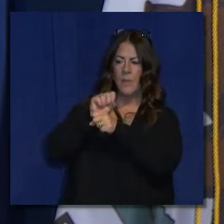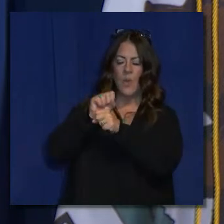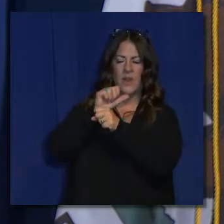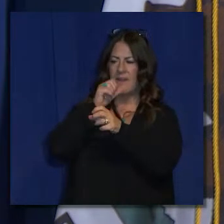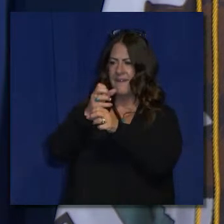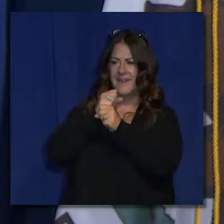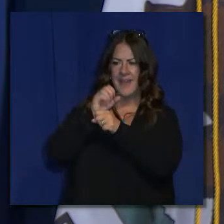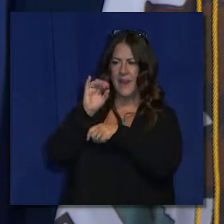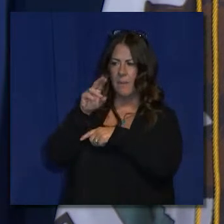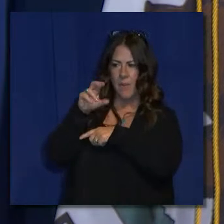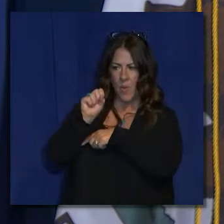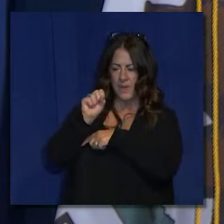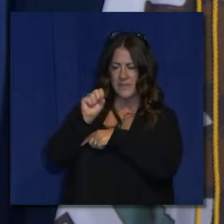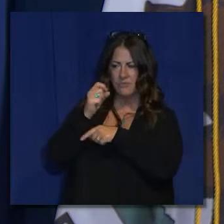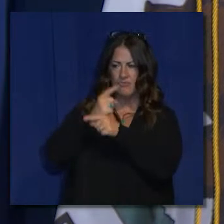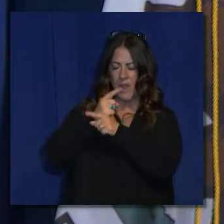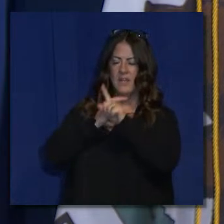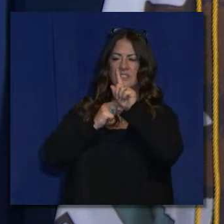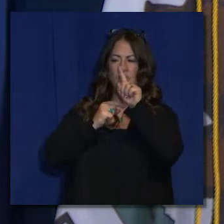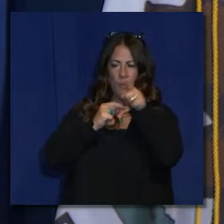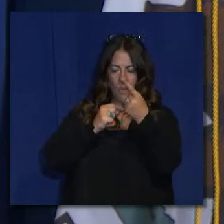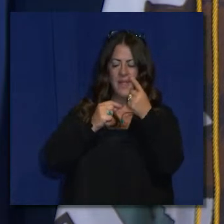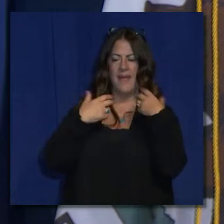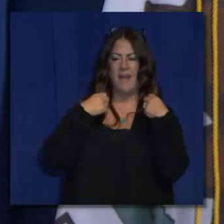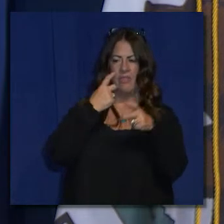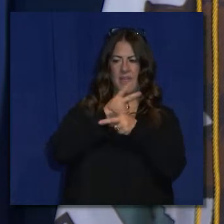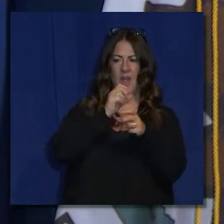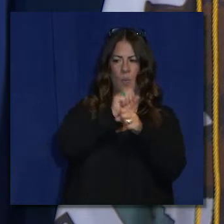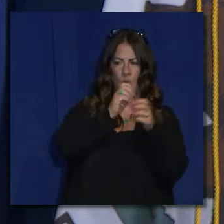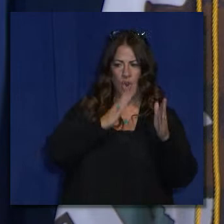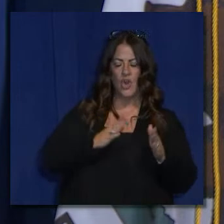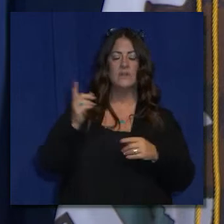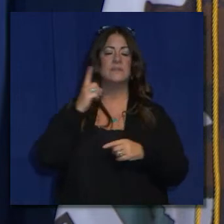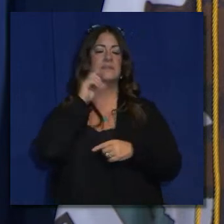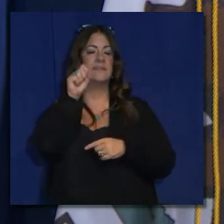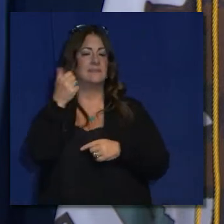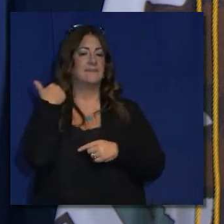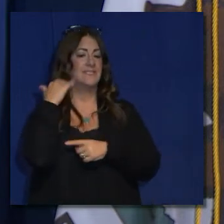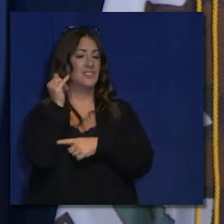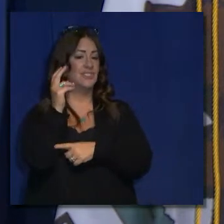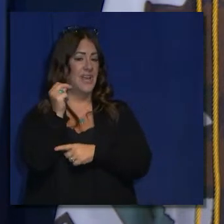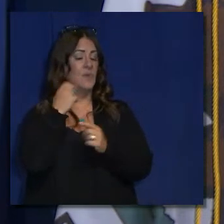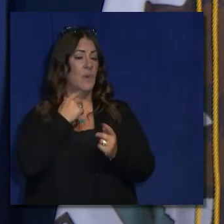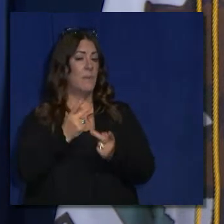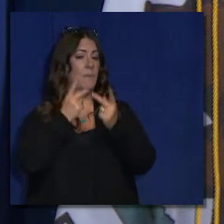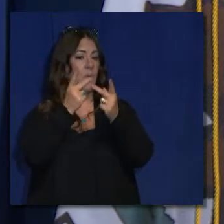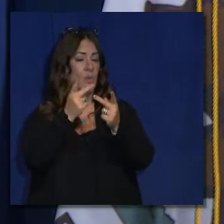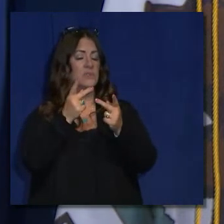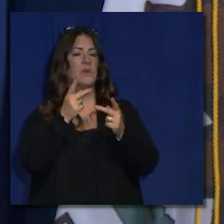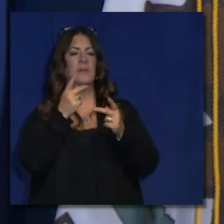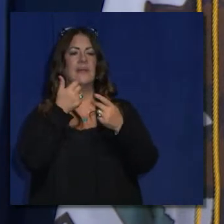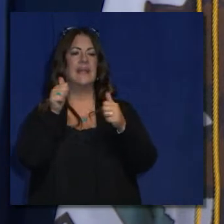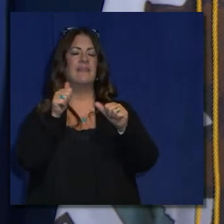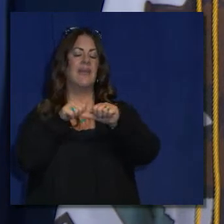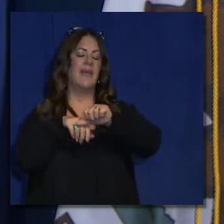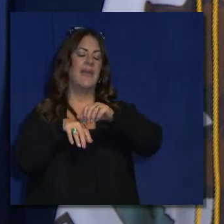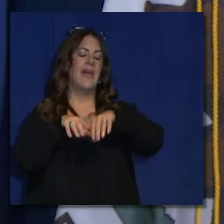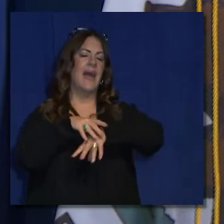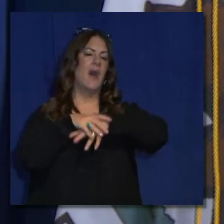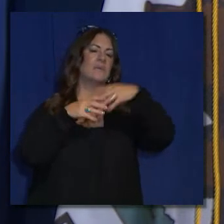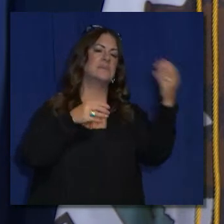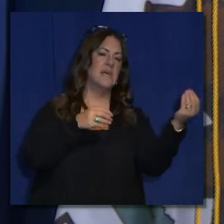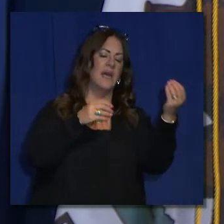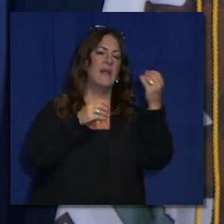just tied to healthcare workers, correct? The proposal in January that's beyond state government, this would extend to